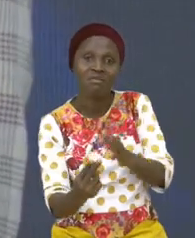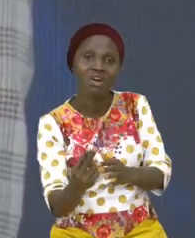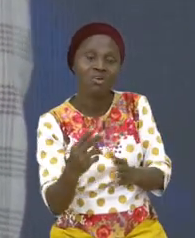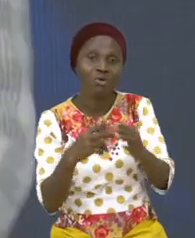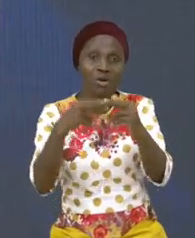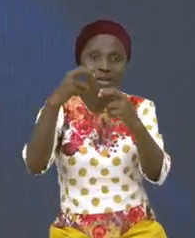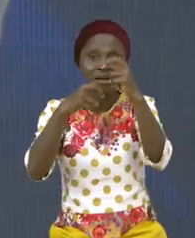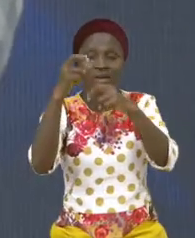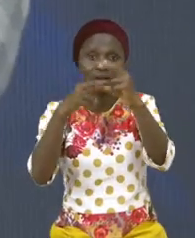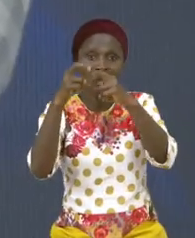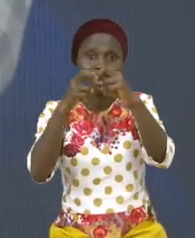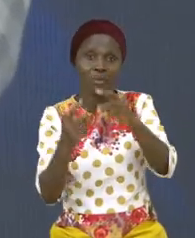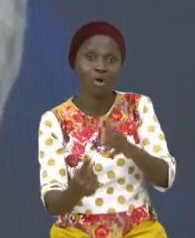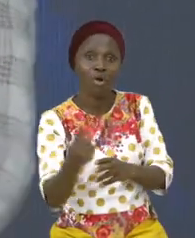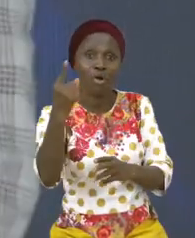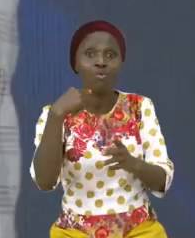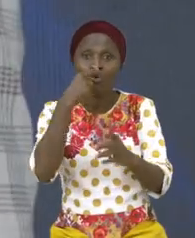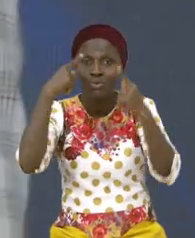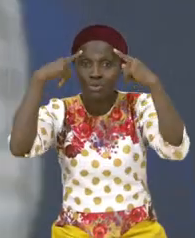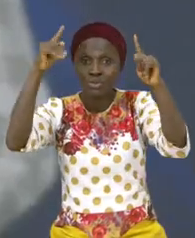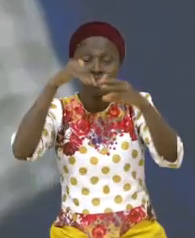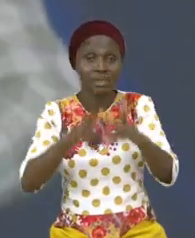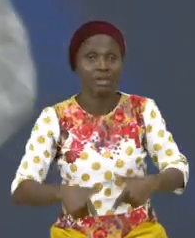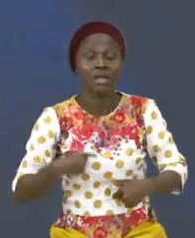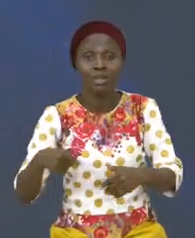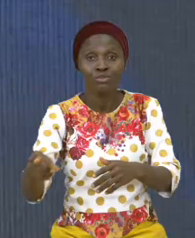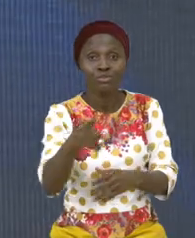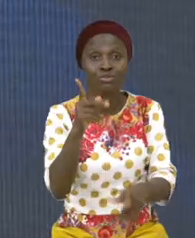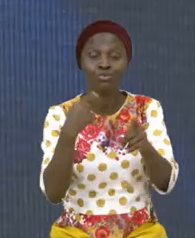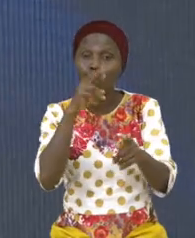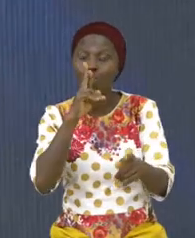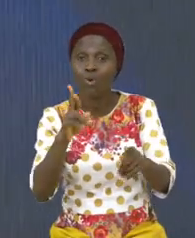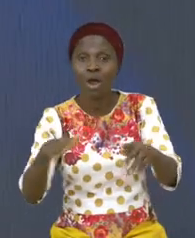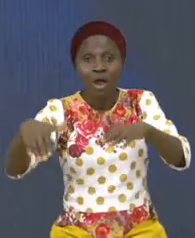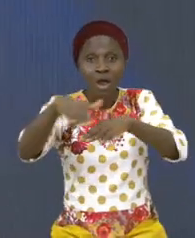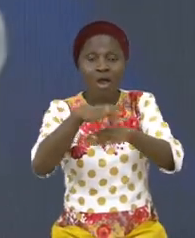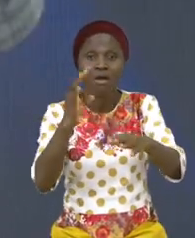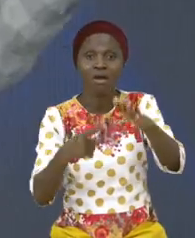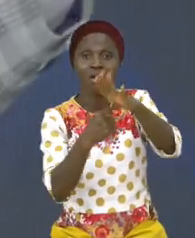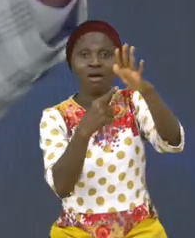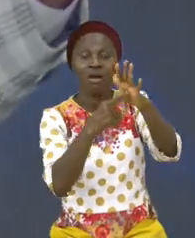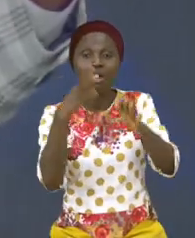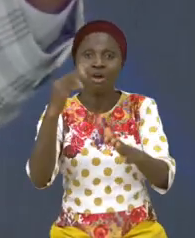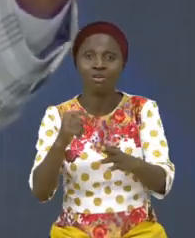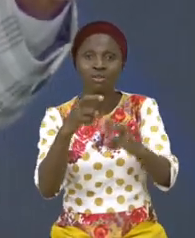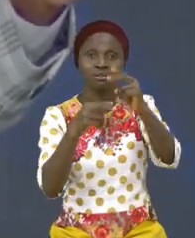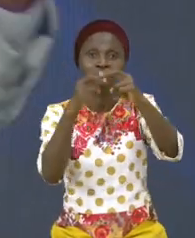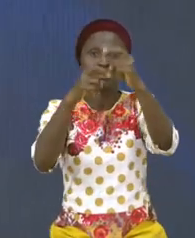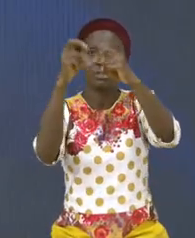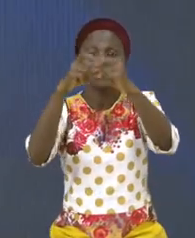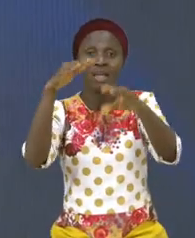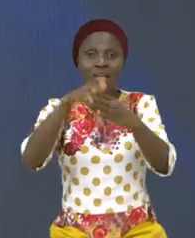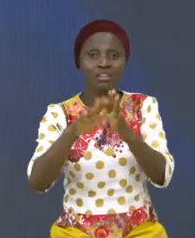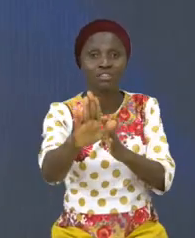life, those who are on top of the ladder in your country, anywhere you are